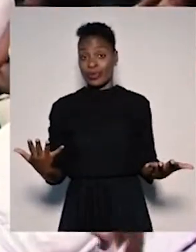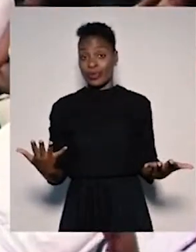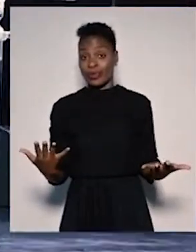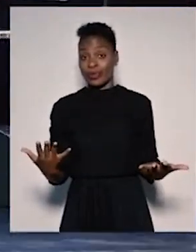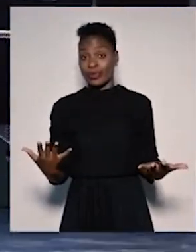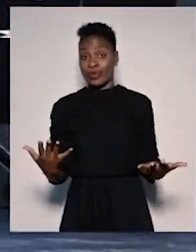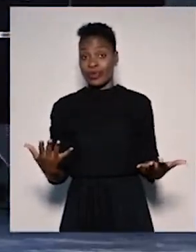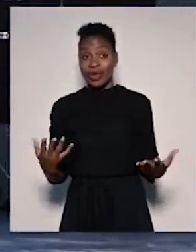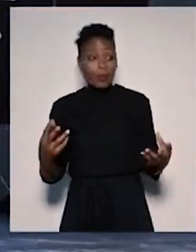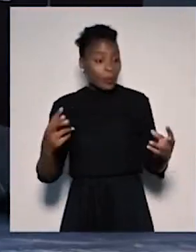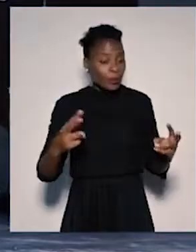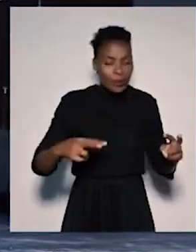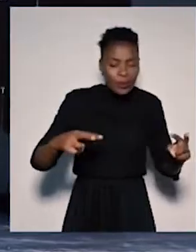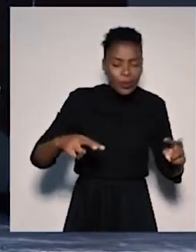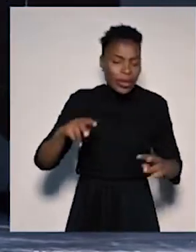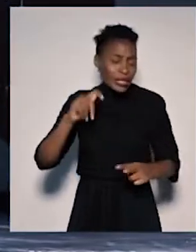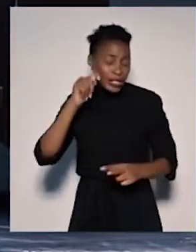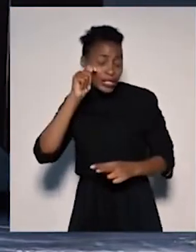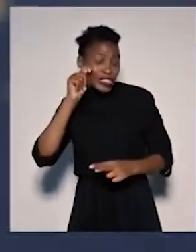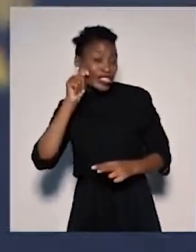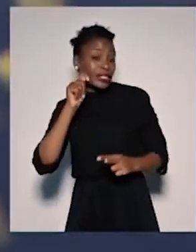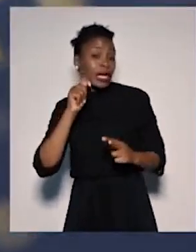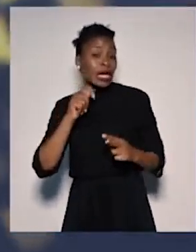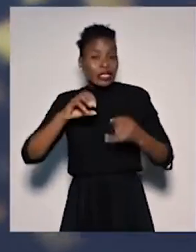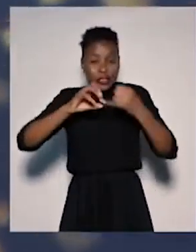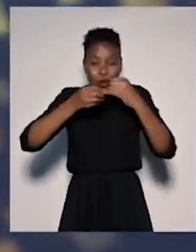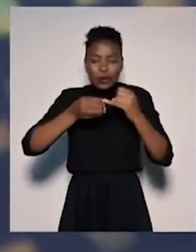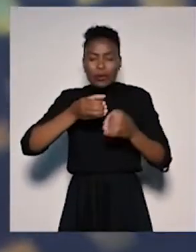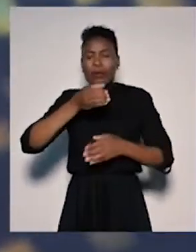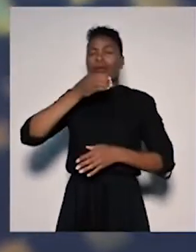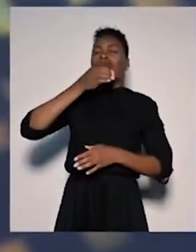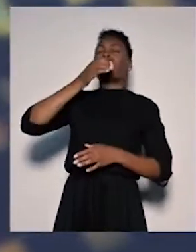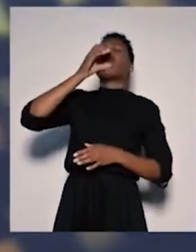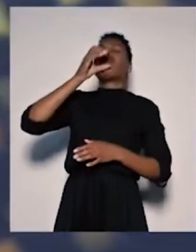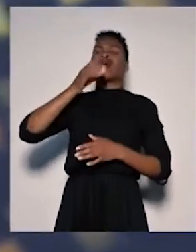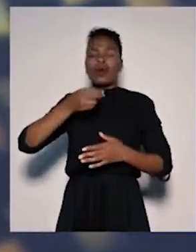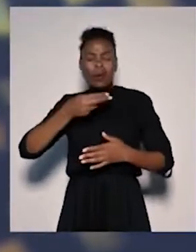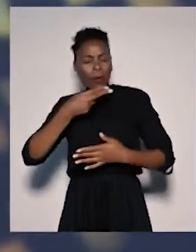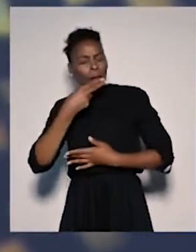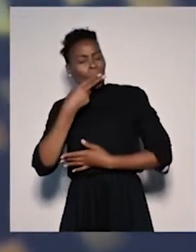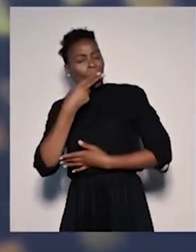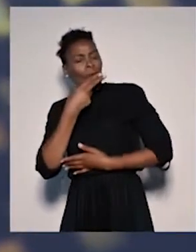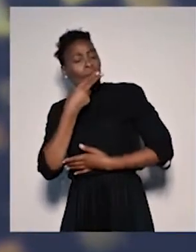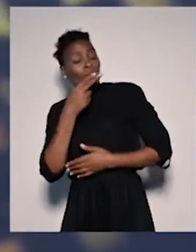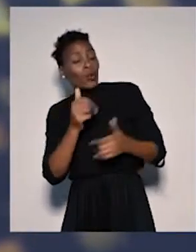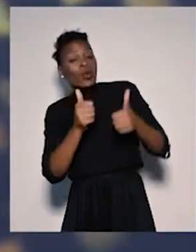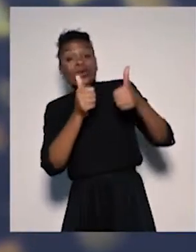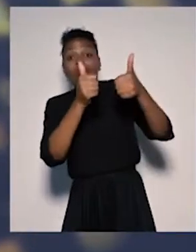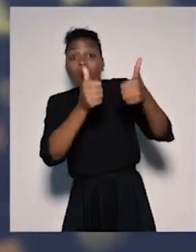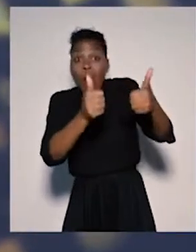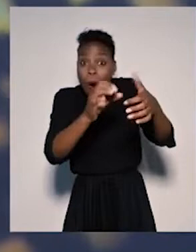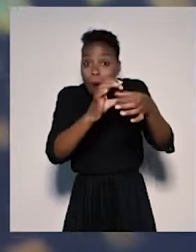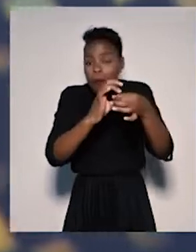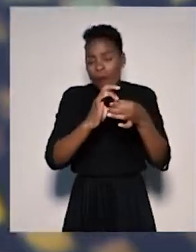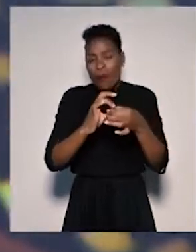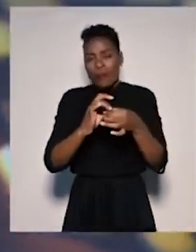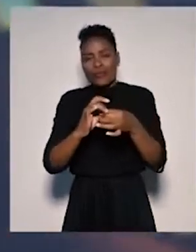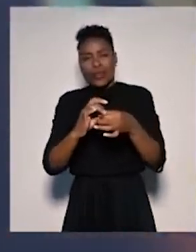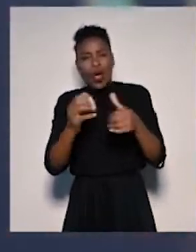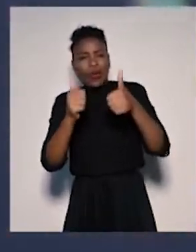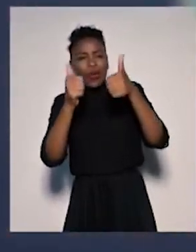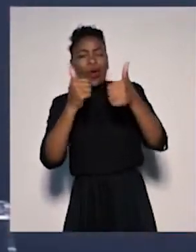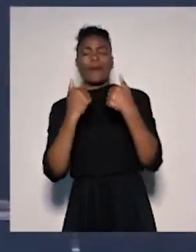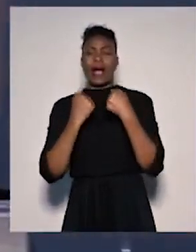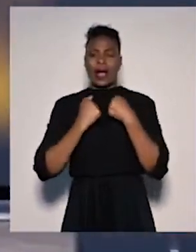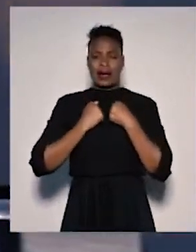Fidgeted around as teenagers in trying to drink, smoking. Thank God for a good home. Thank God for good